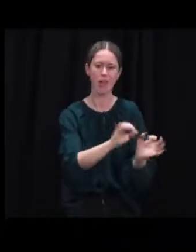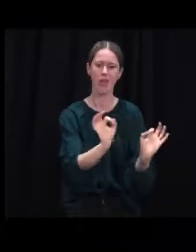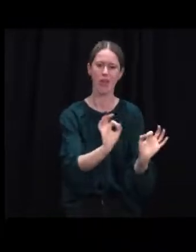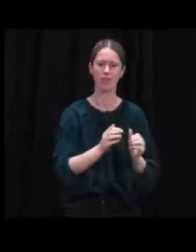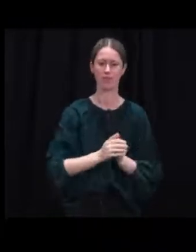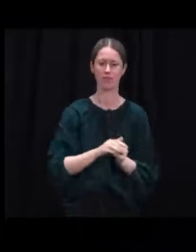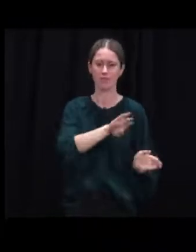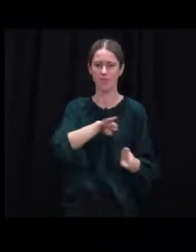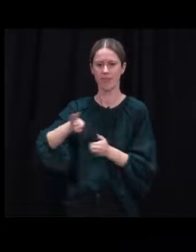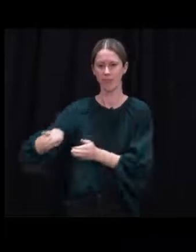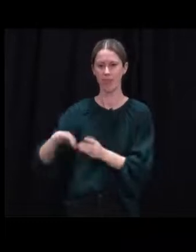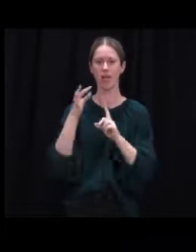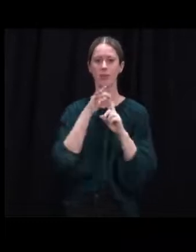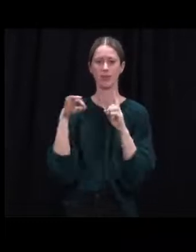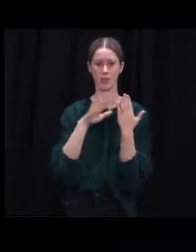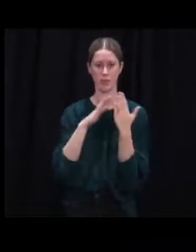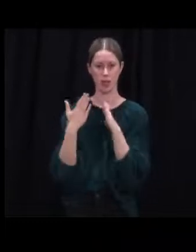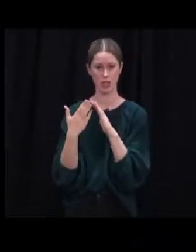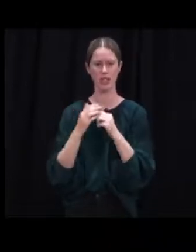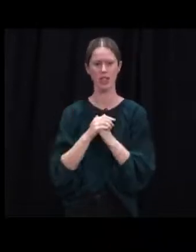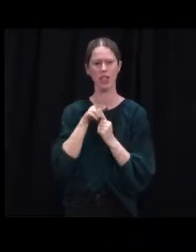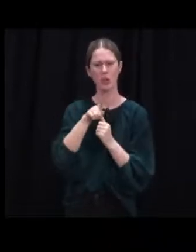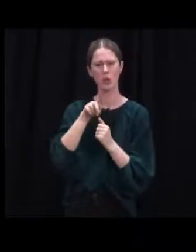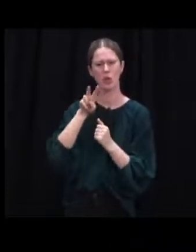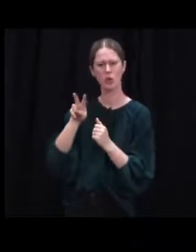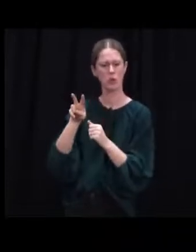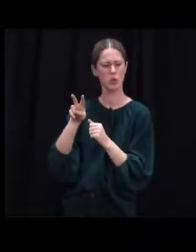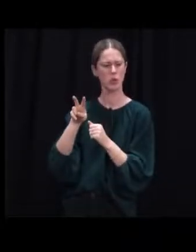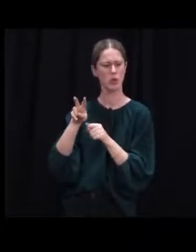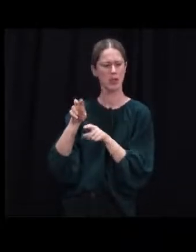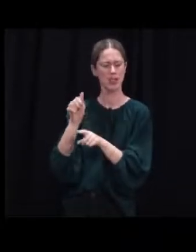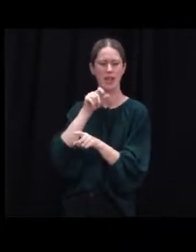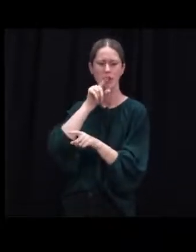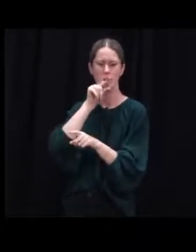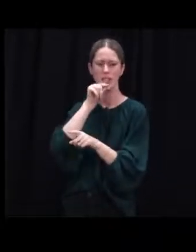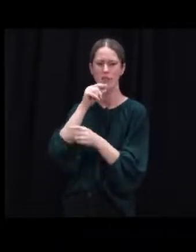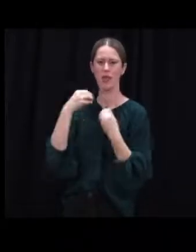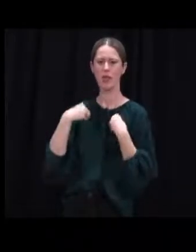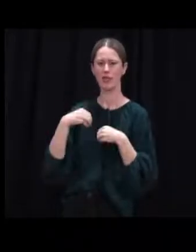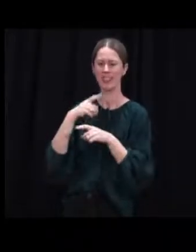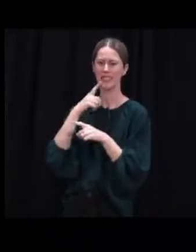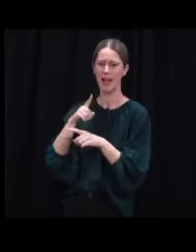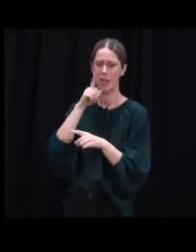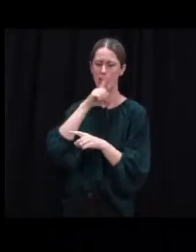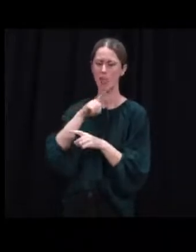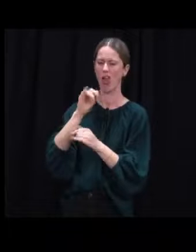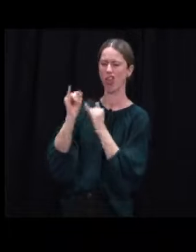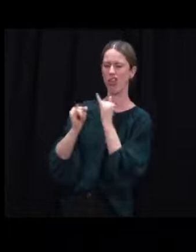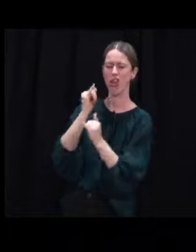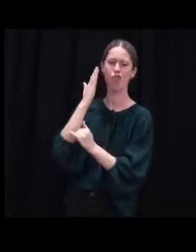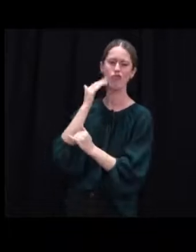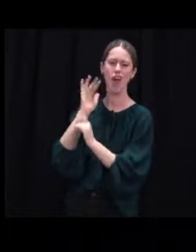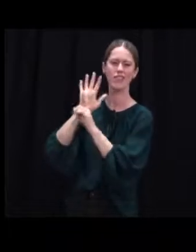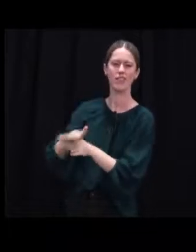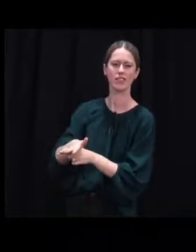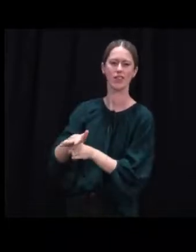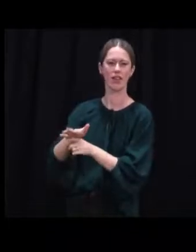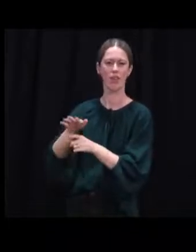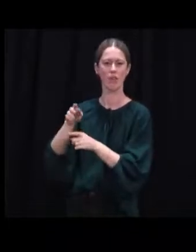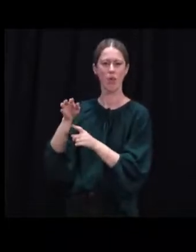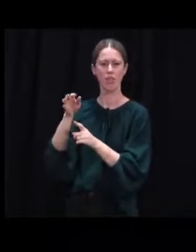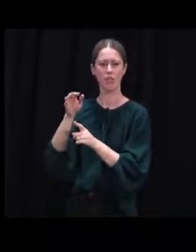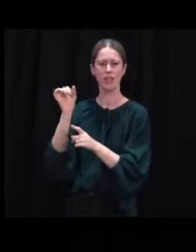from the 5 sites in the Coromandel. On the Pacific community, back to that again, you would have seen, many of you, a tweet from the